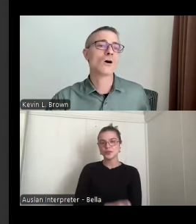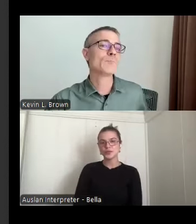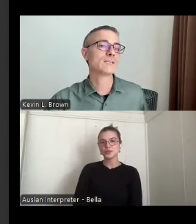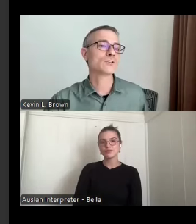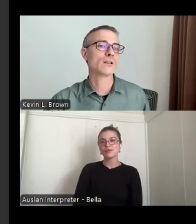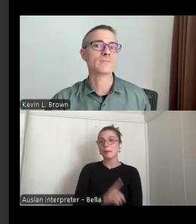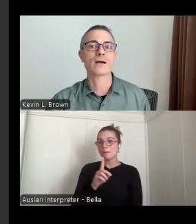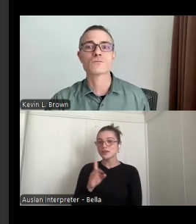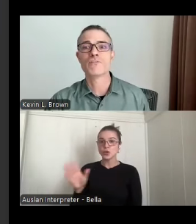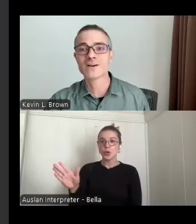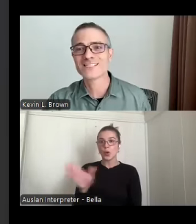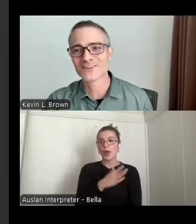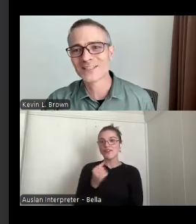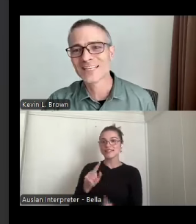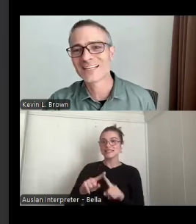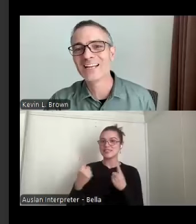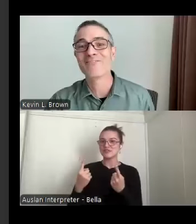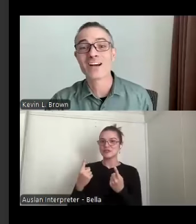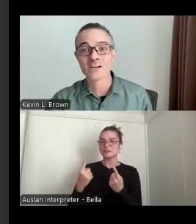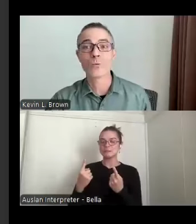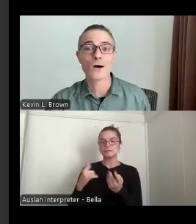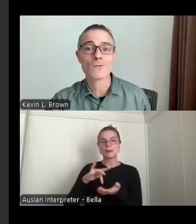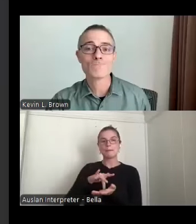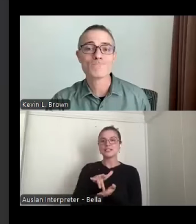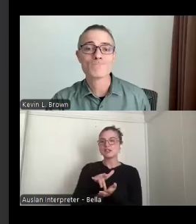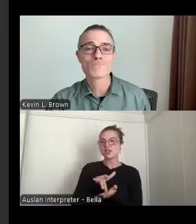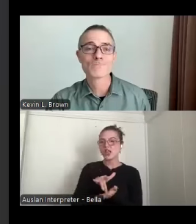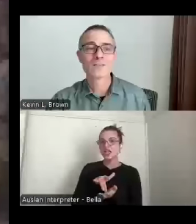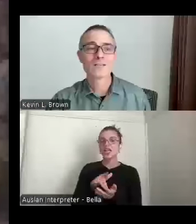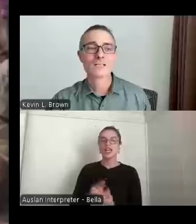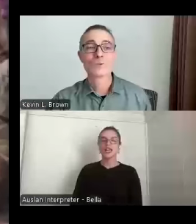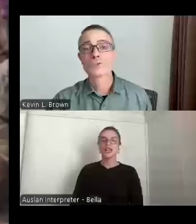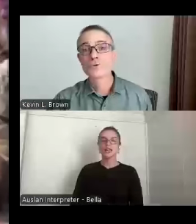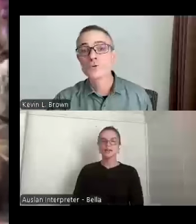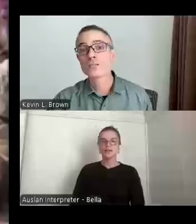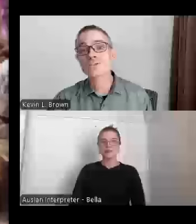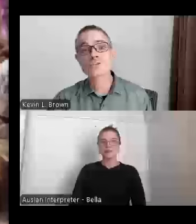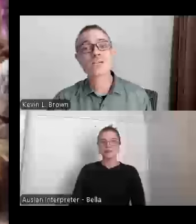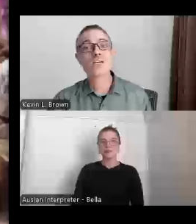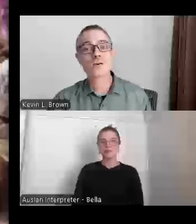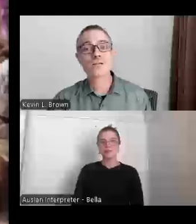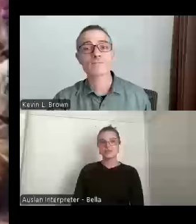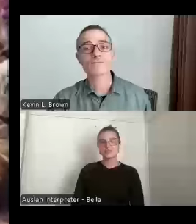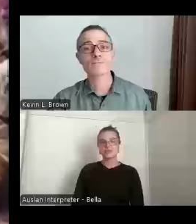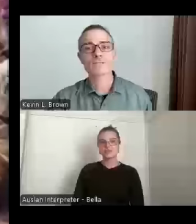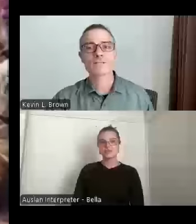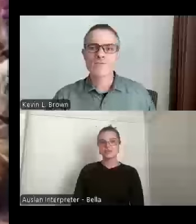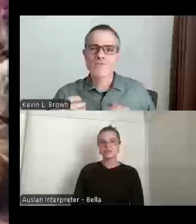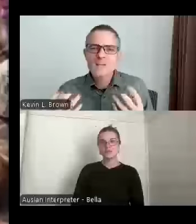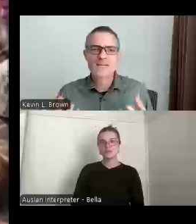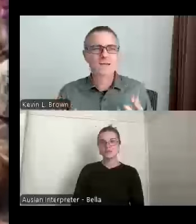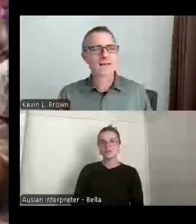they have all positioned themselves very differently and very well. So Susan G. Komen,